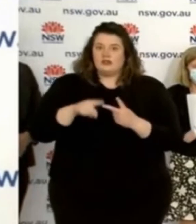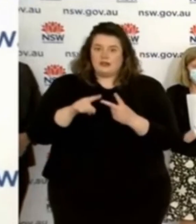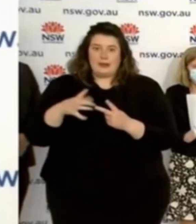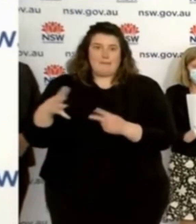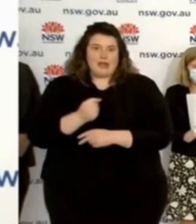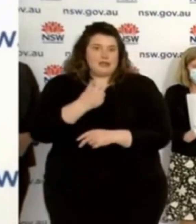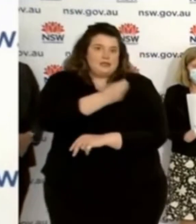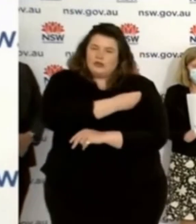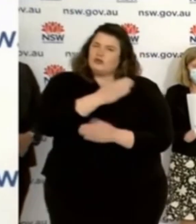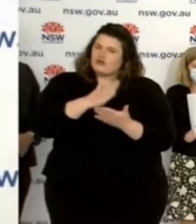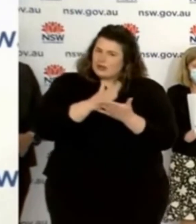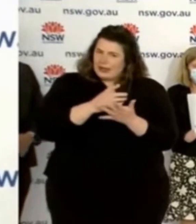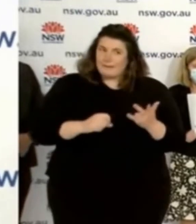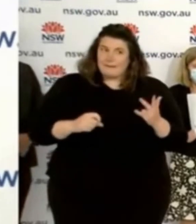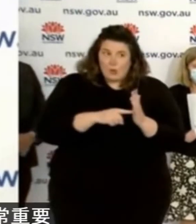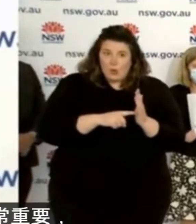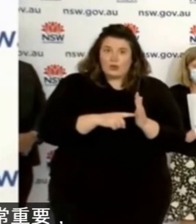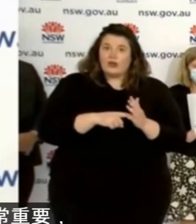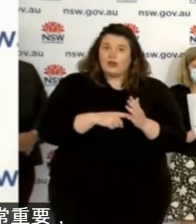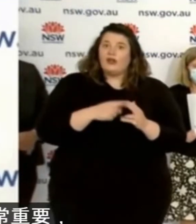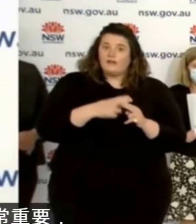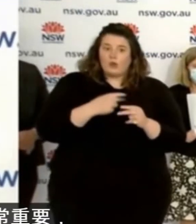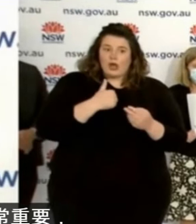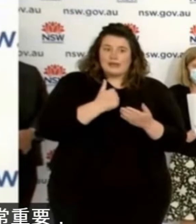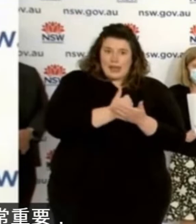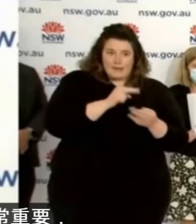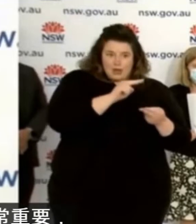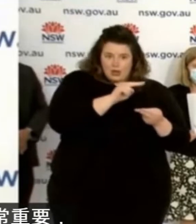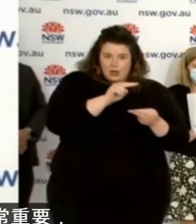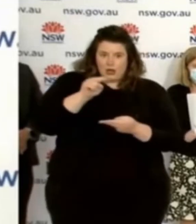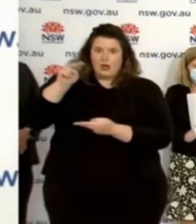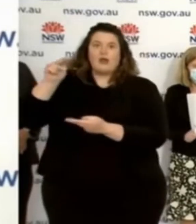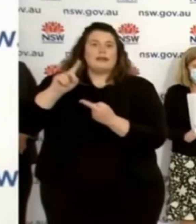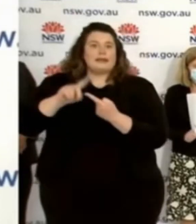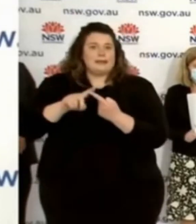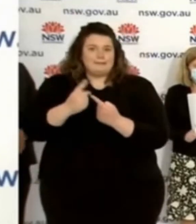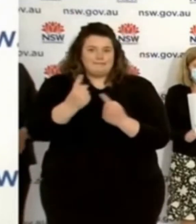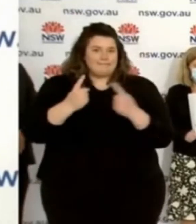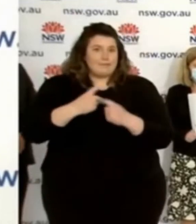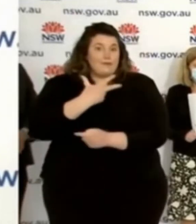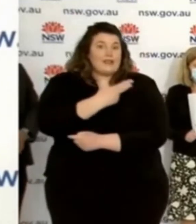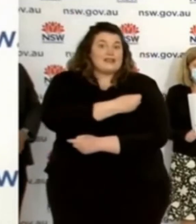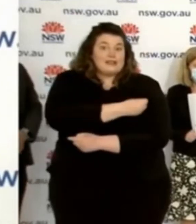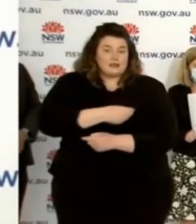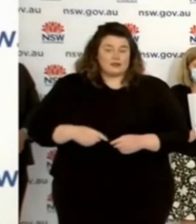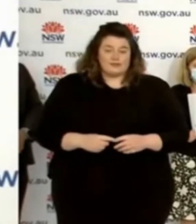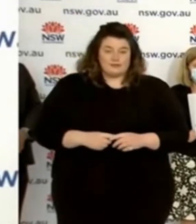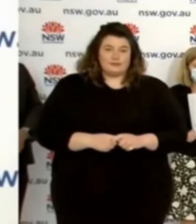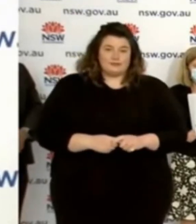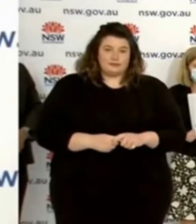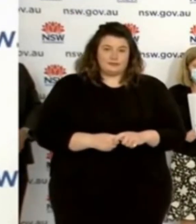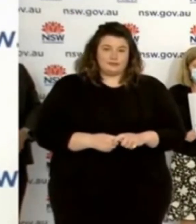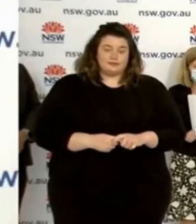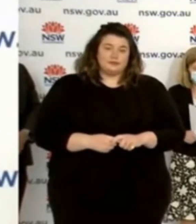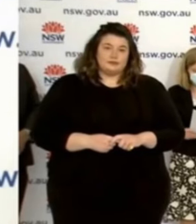can as well. That's really, really important for us to keep the pace that we've managed to have in the last few weeks. I also wanted to highlight